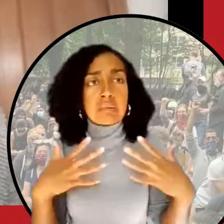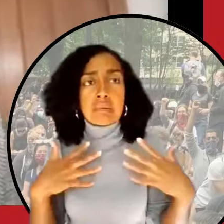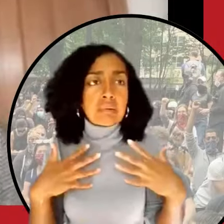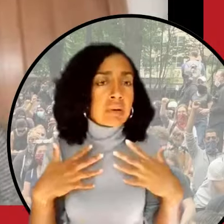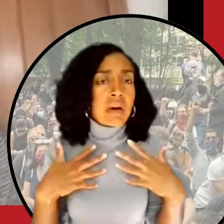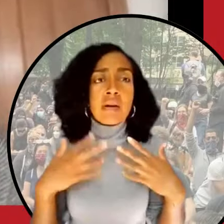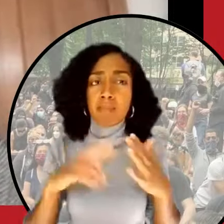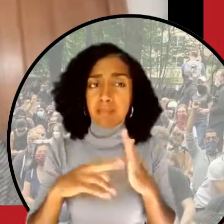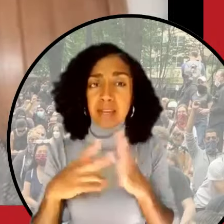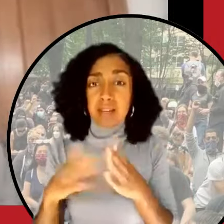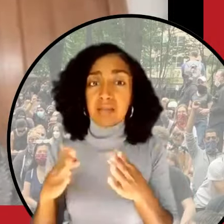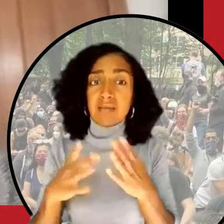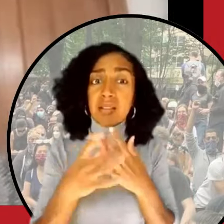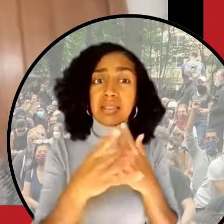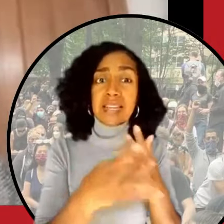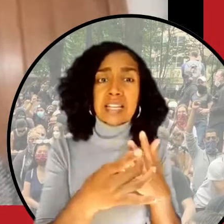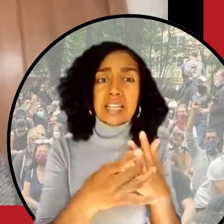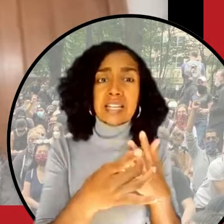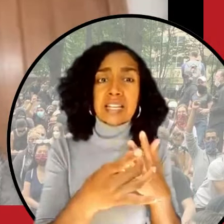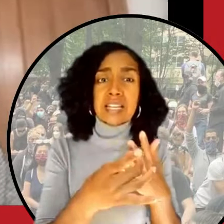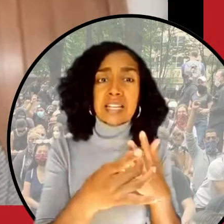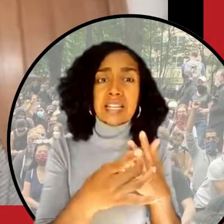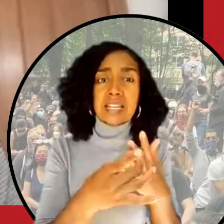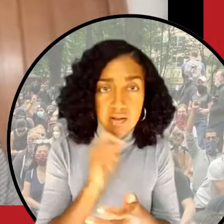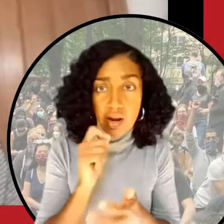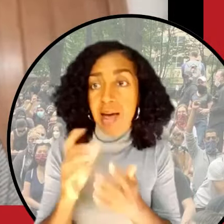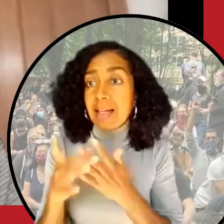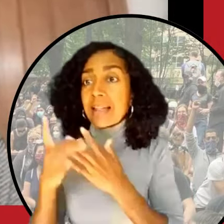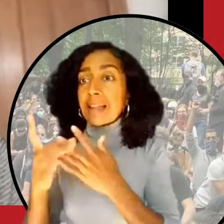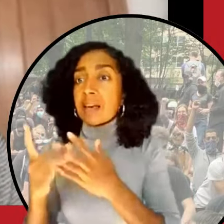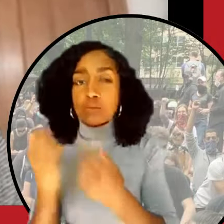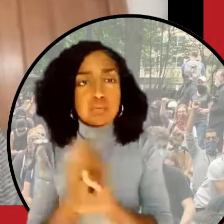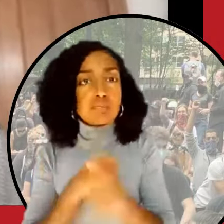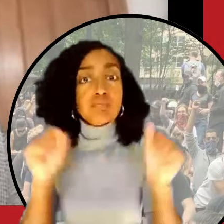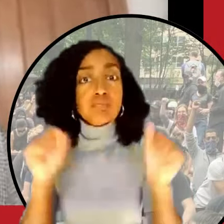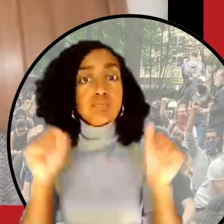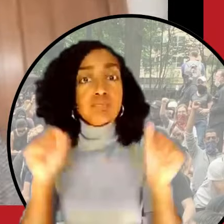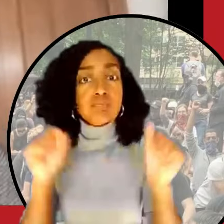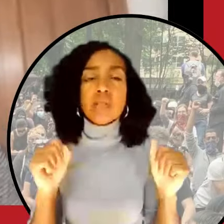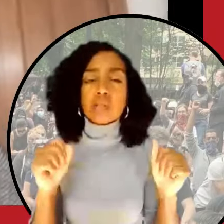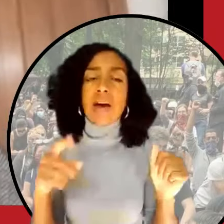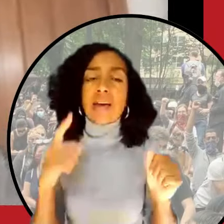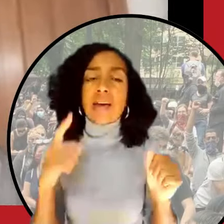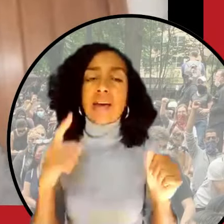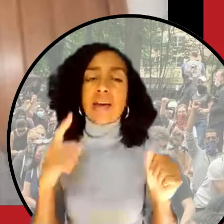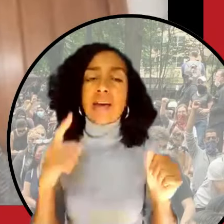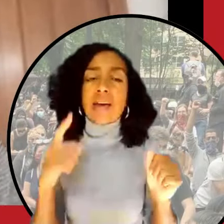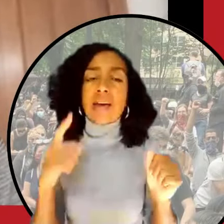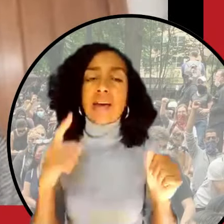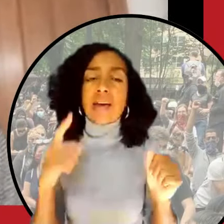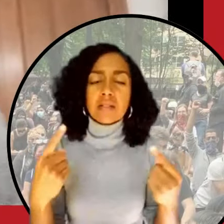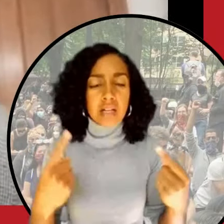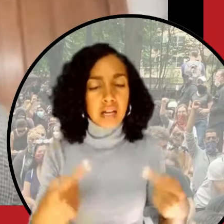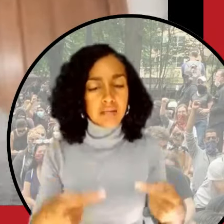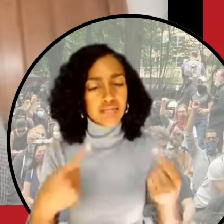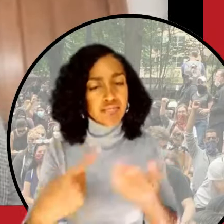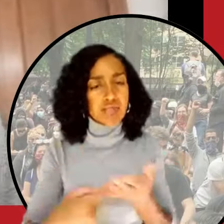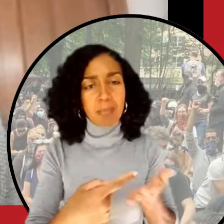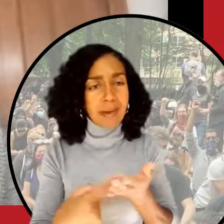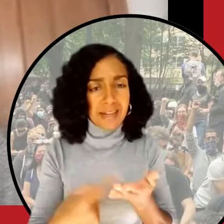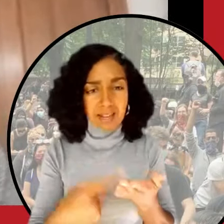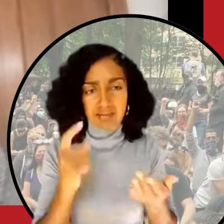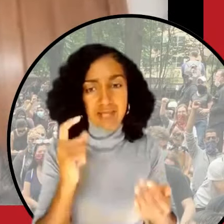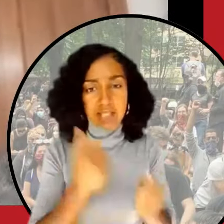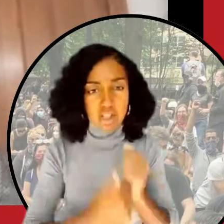That's not a path to liberation. So I think it's a debate, I think, that has to be had in every country according to their own conditions,